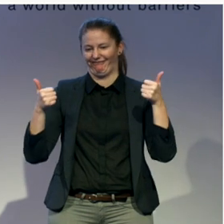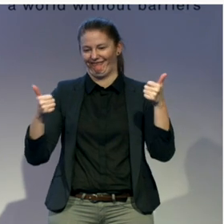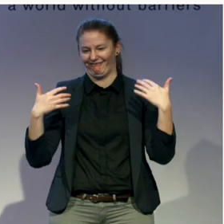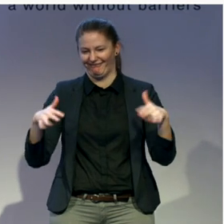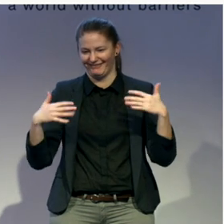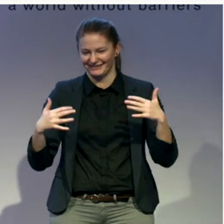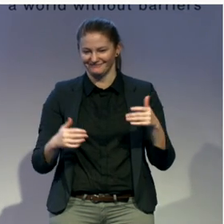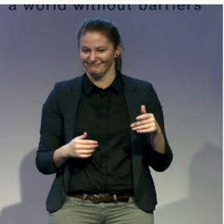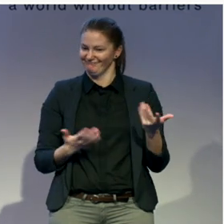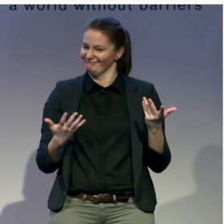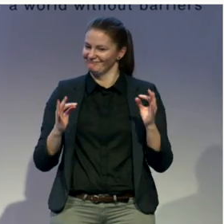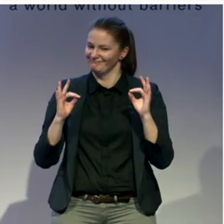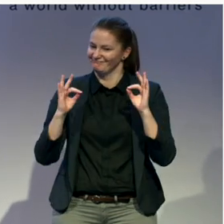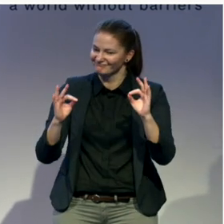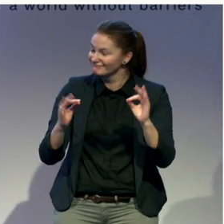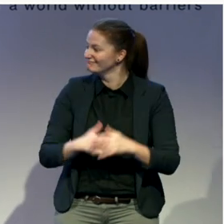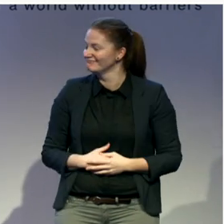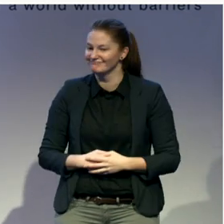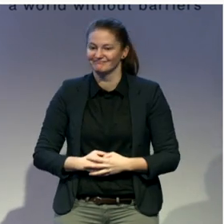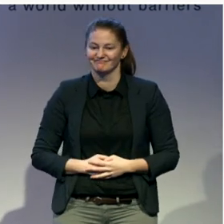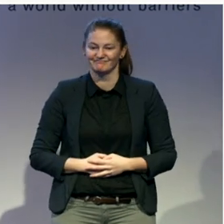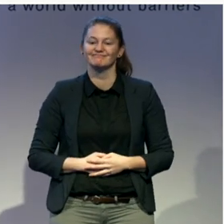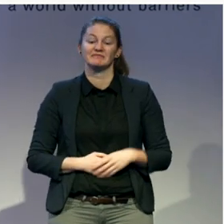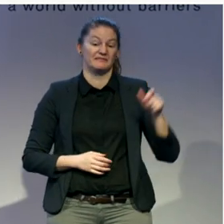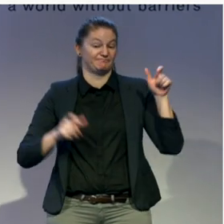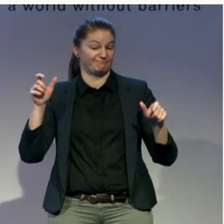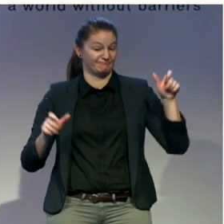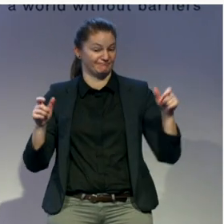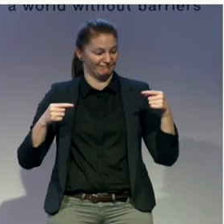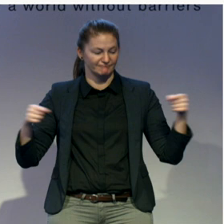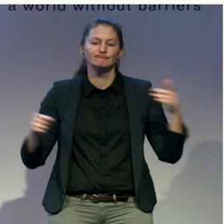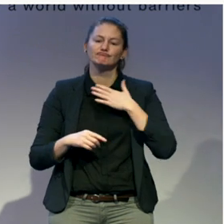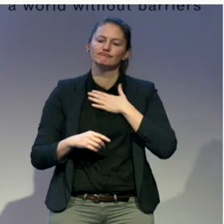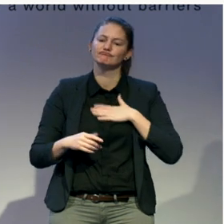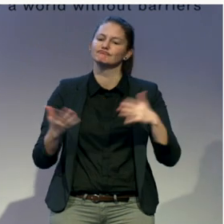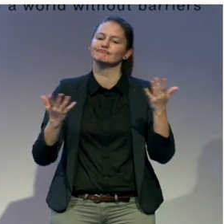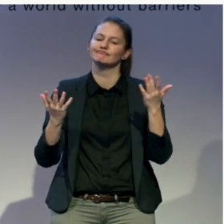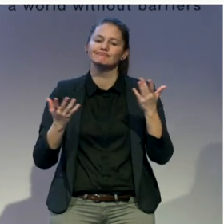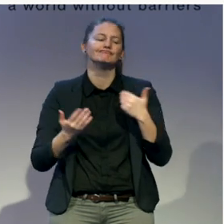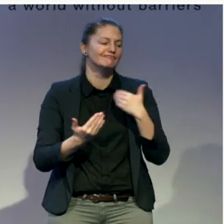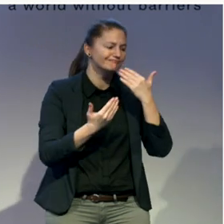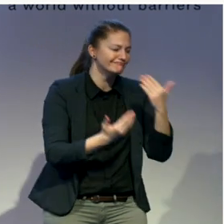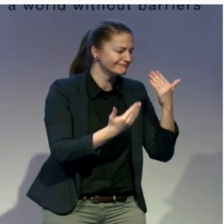speakers. So I want to congratulate all of you and